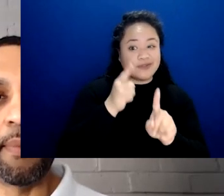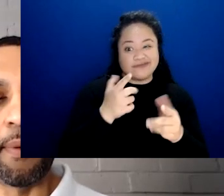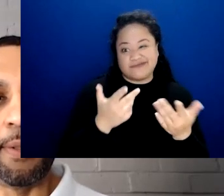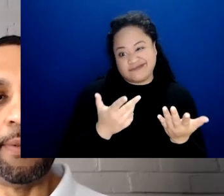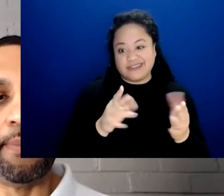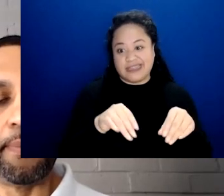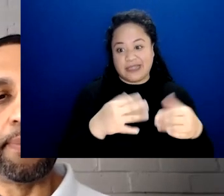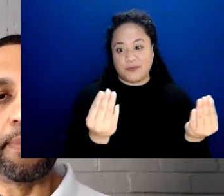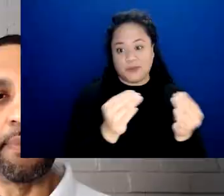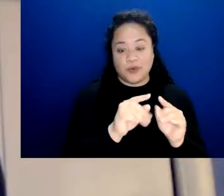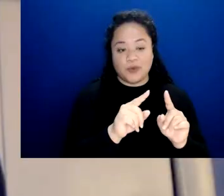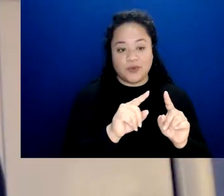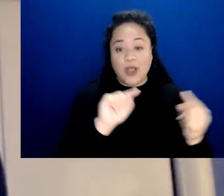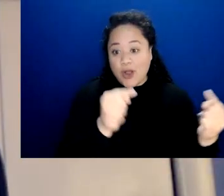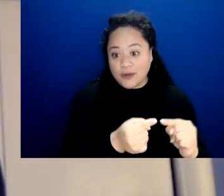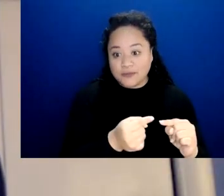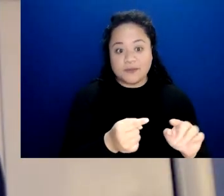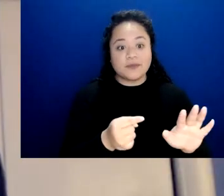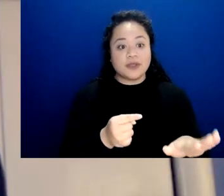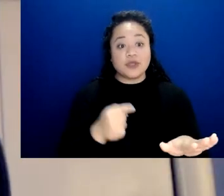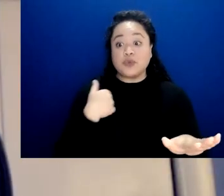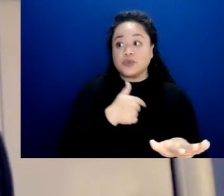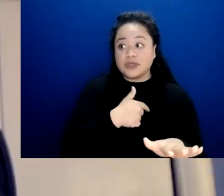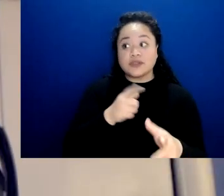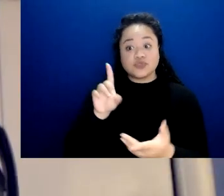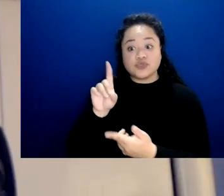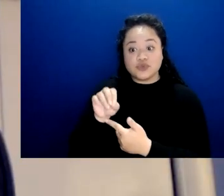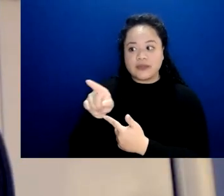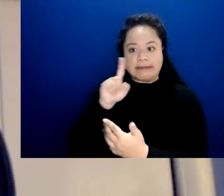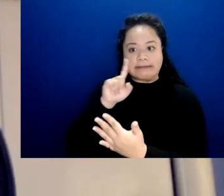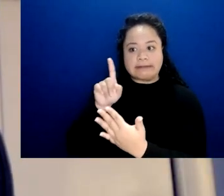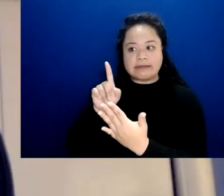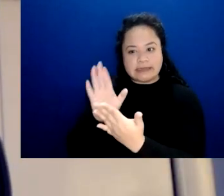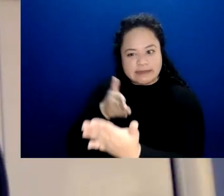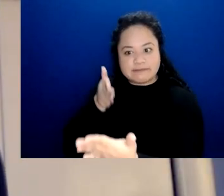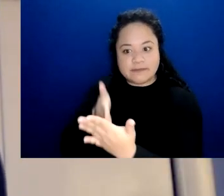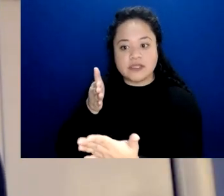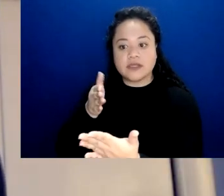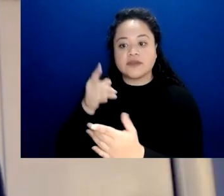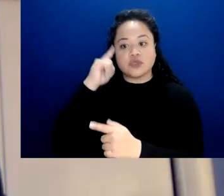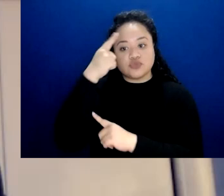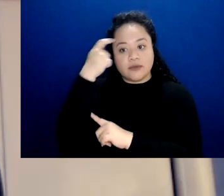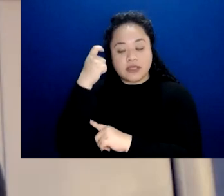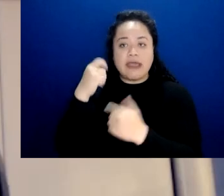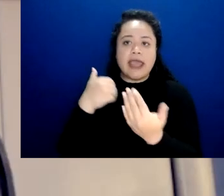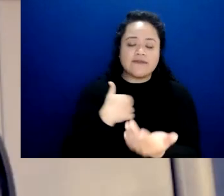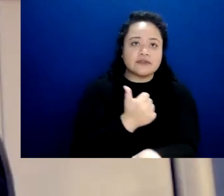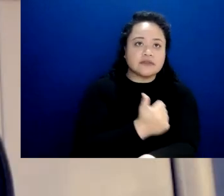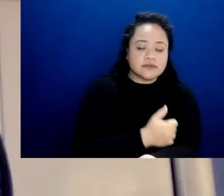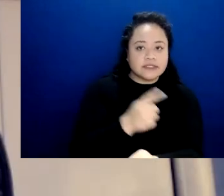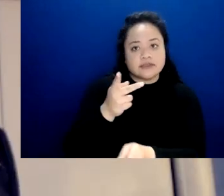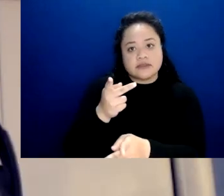and responses to trauma. They don't provide resources for mental health care, substance use care, but then